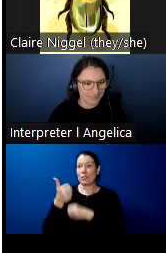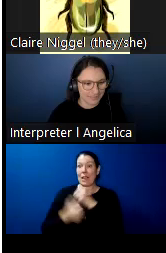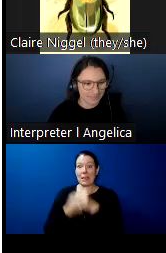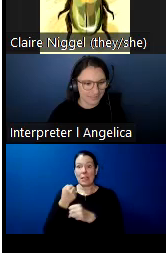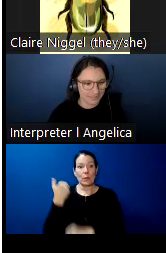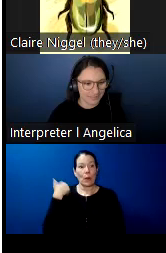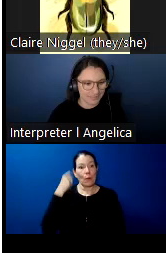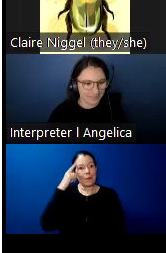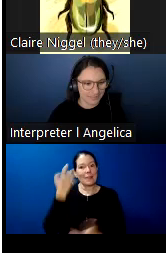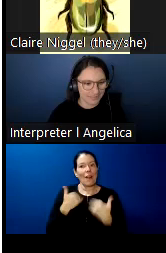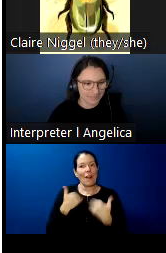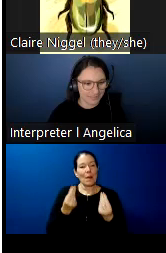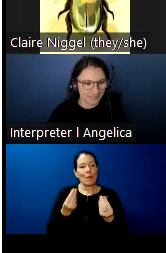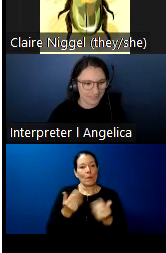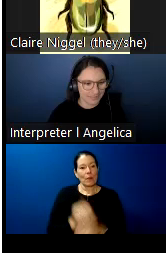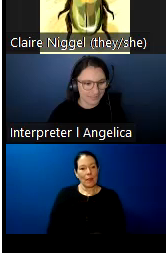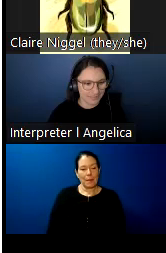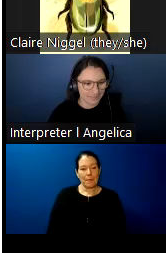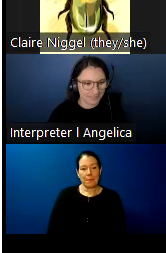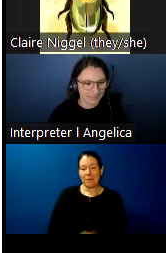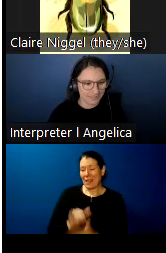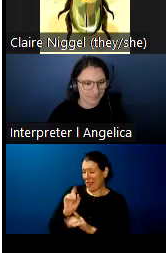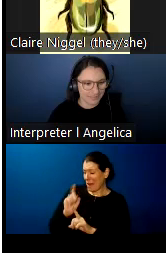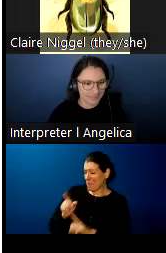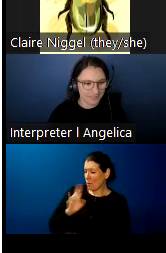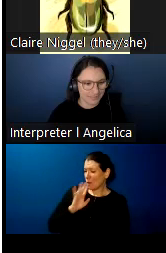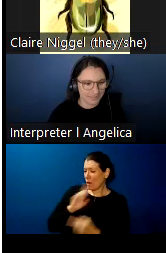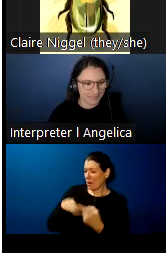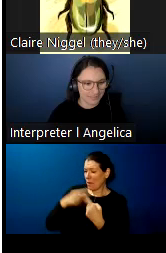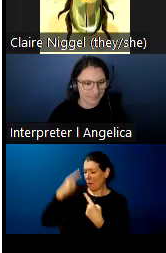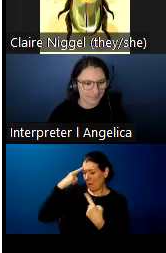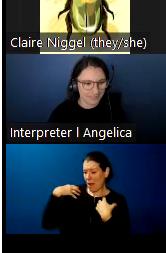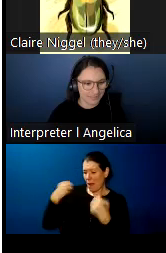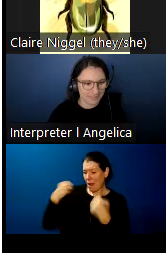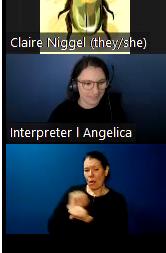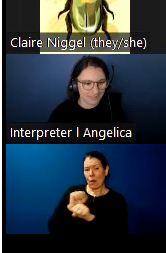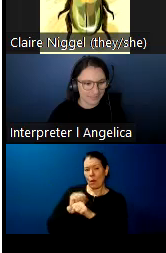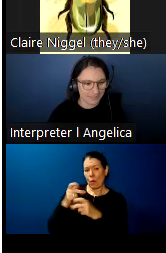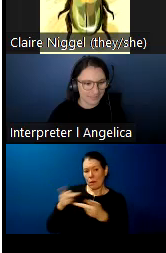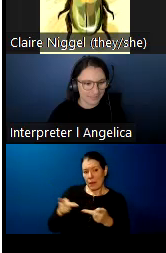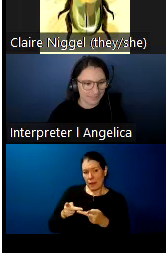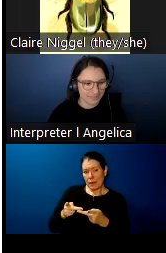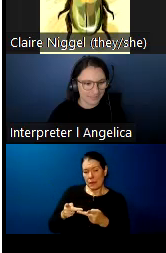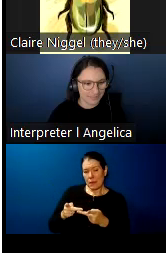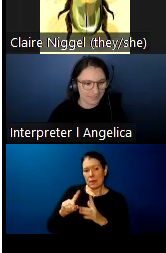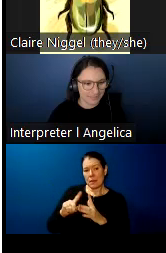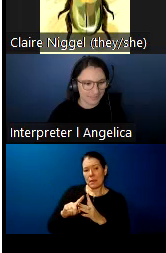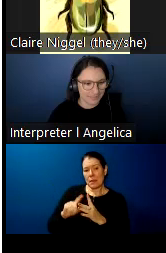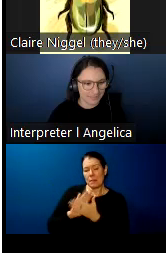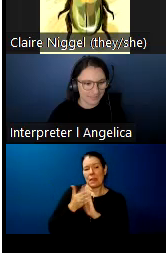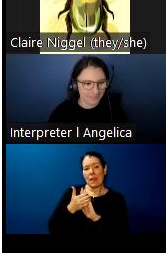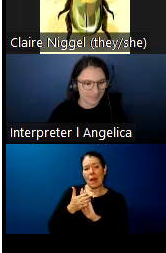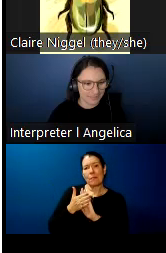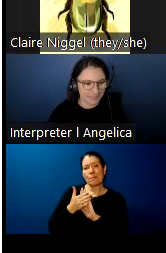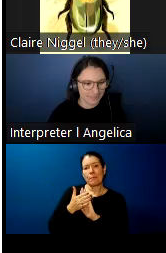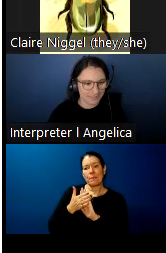the moment, we're seeing a way of talking about mental health in the workplace where it's starting to become allowed to be